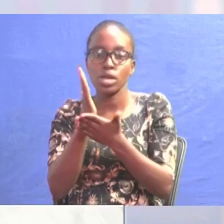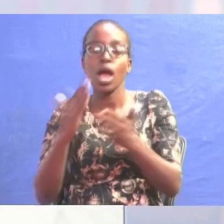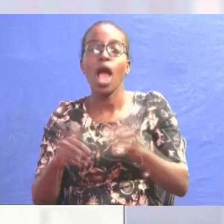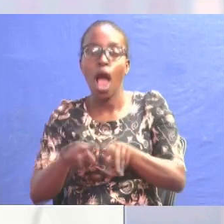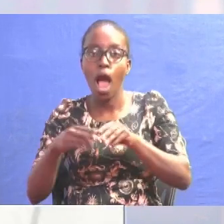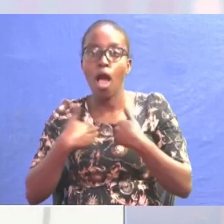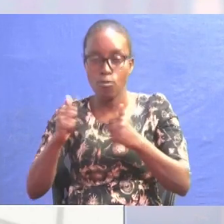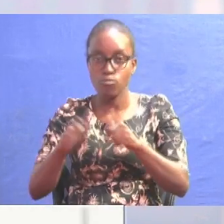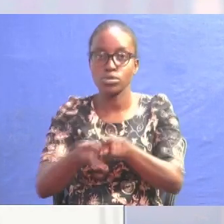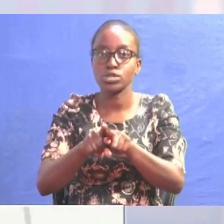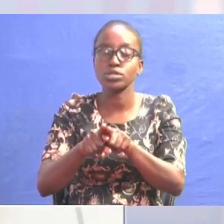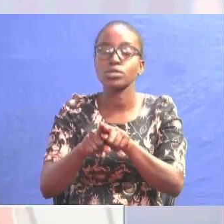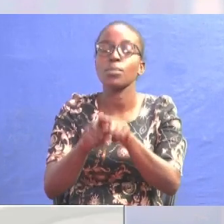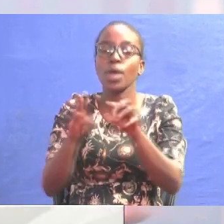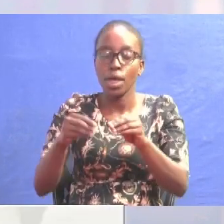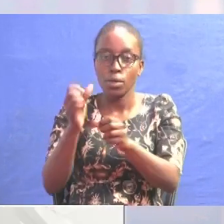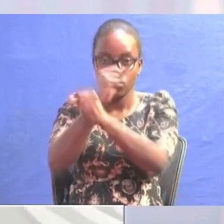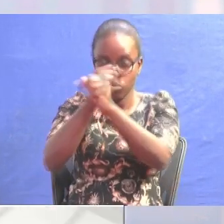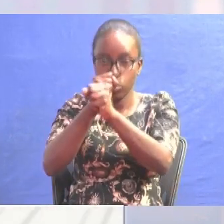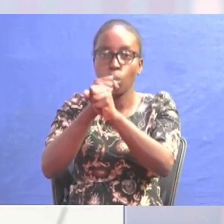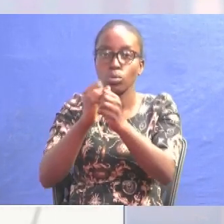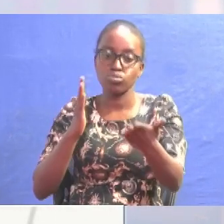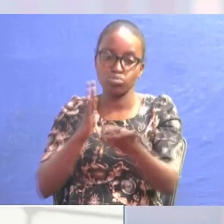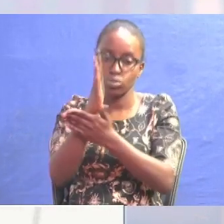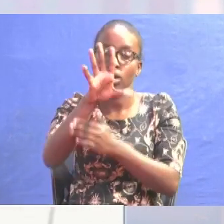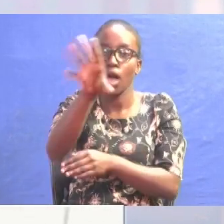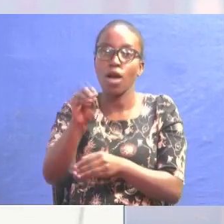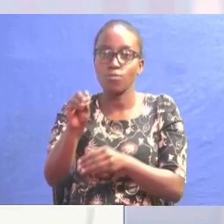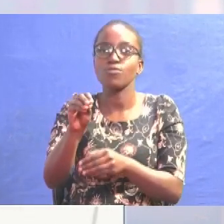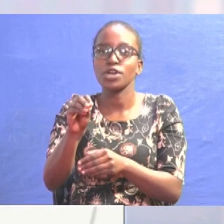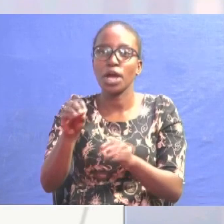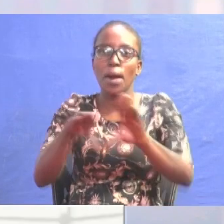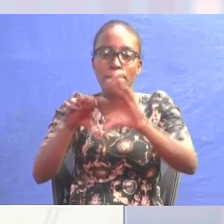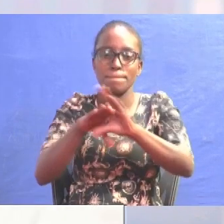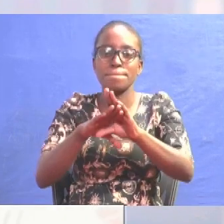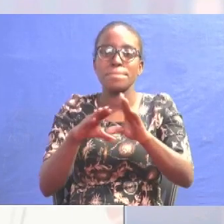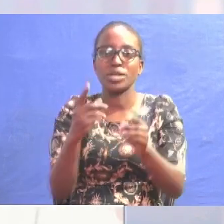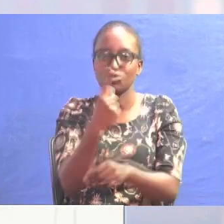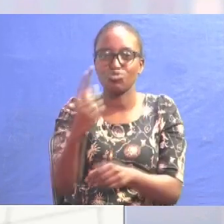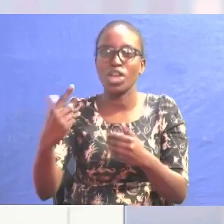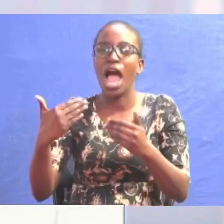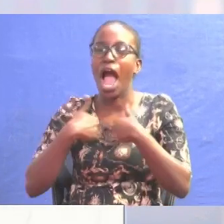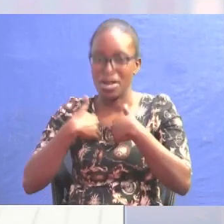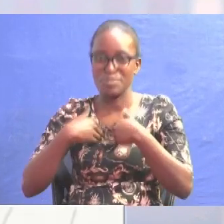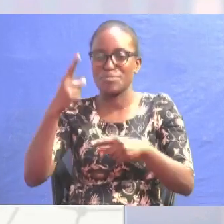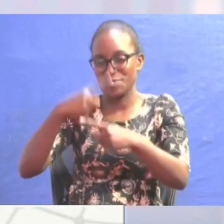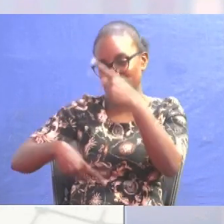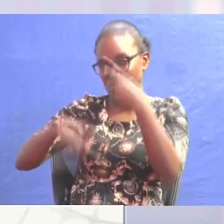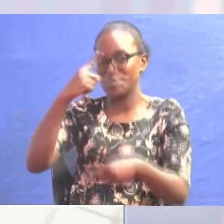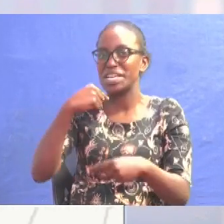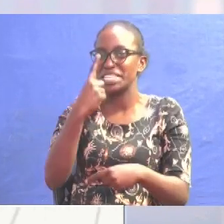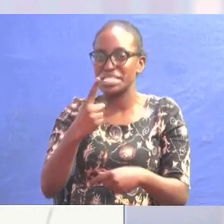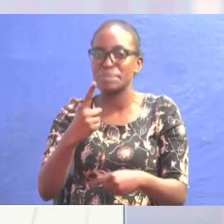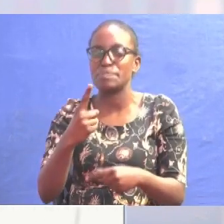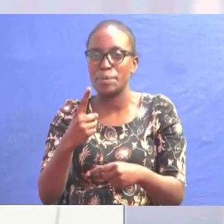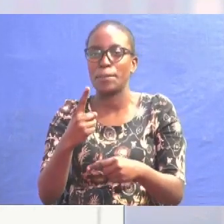the global cause of defending the rights of Africa, each member state. And the competition, I dare to say, it's stiff, and of course